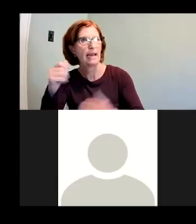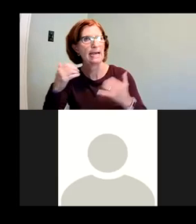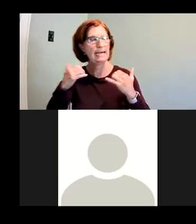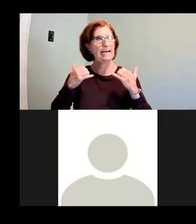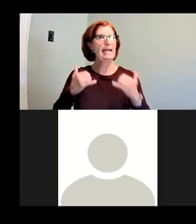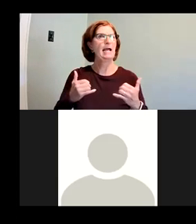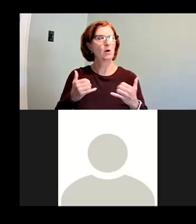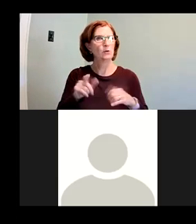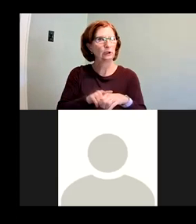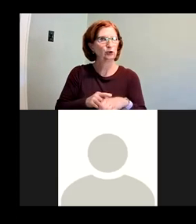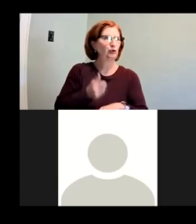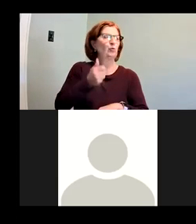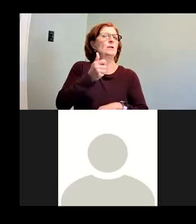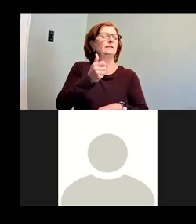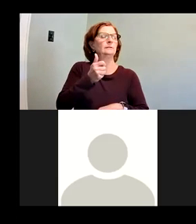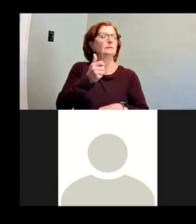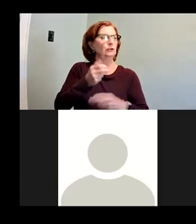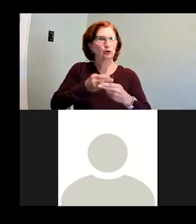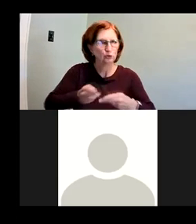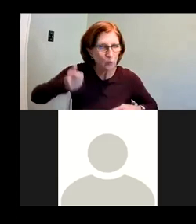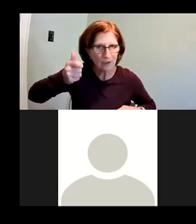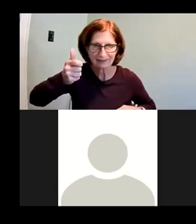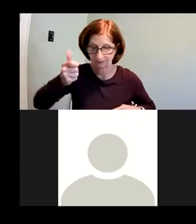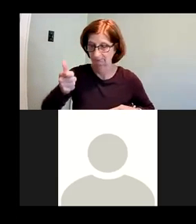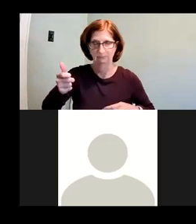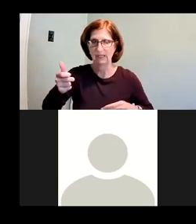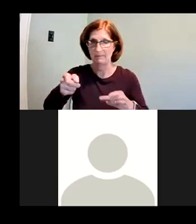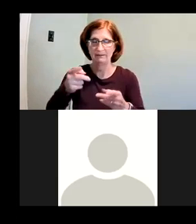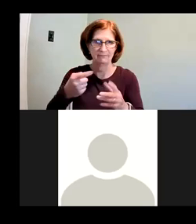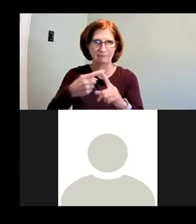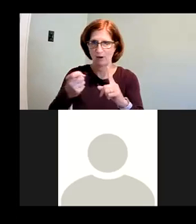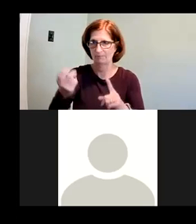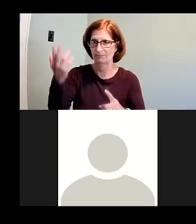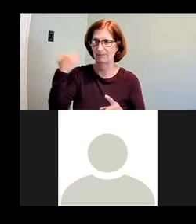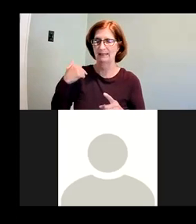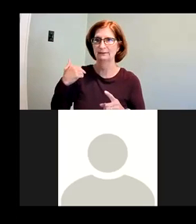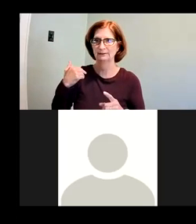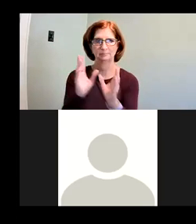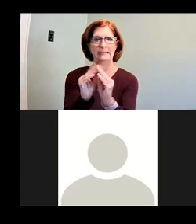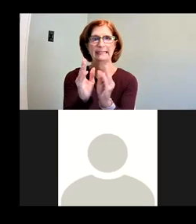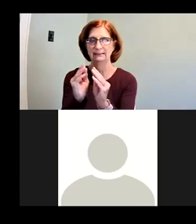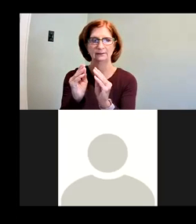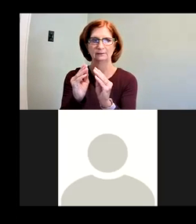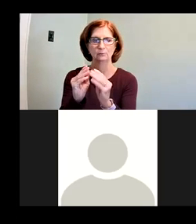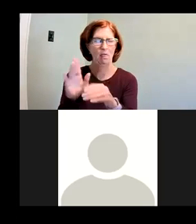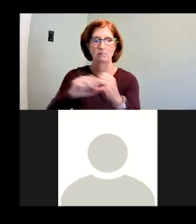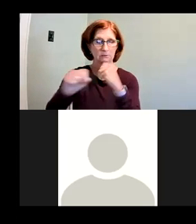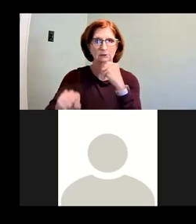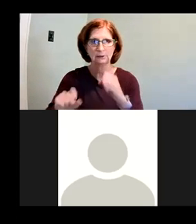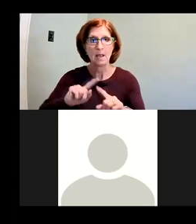board meeting, at least in recent history. So unless there are any good and